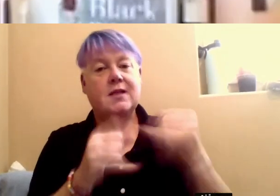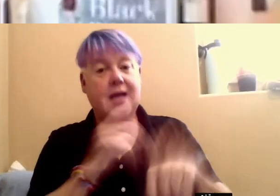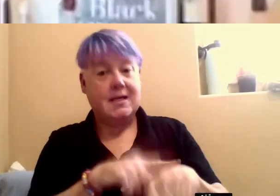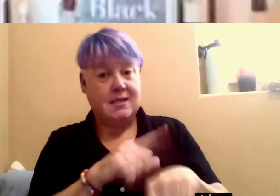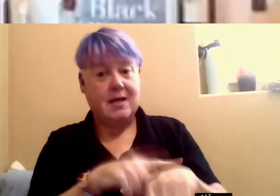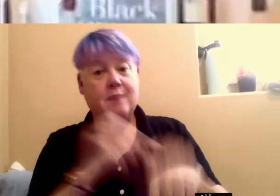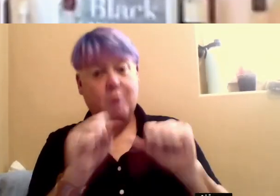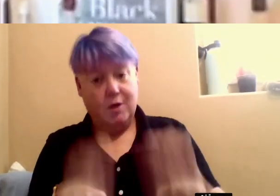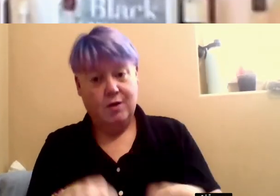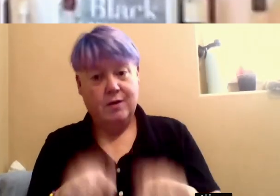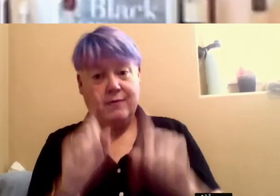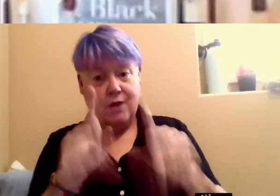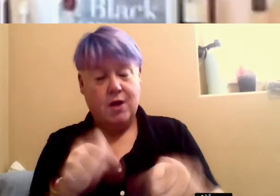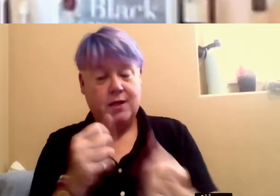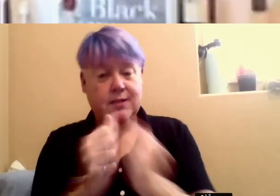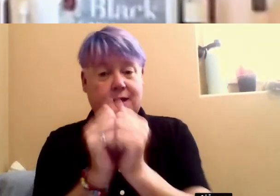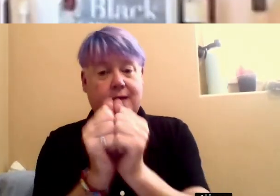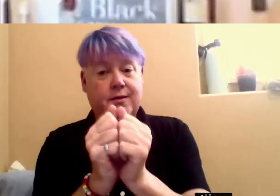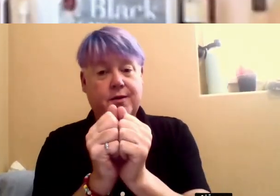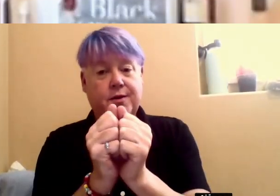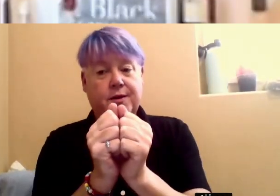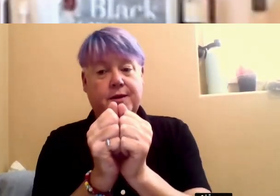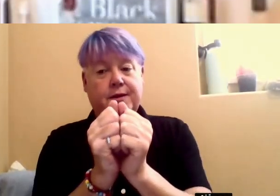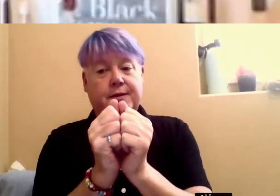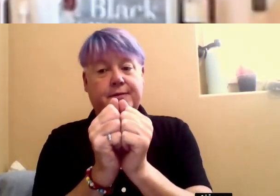together. And so